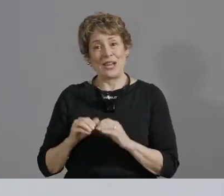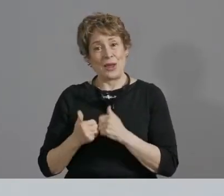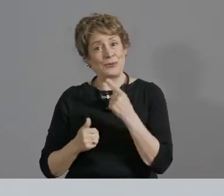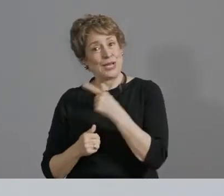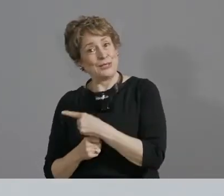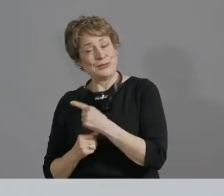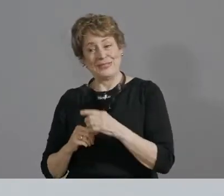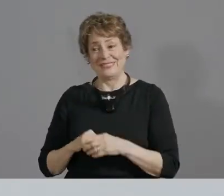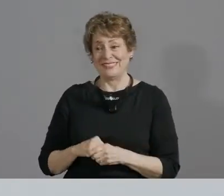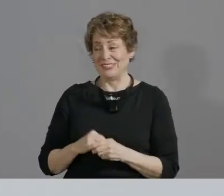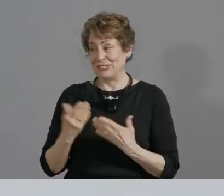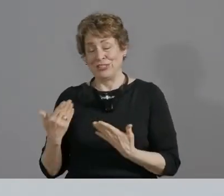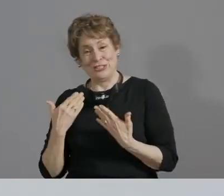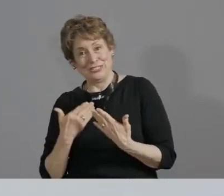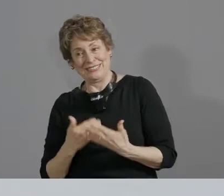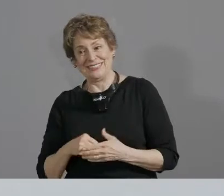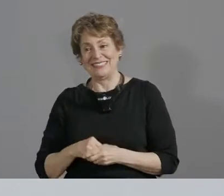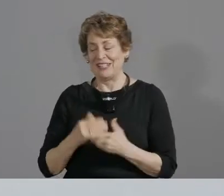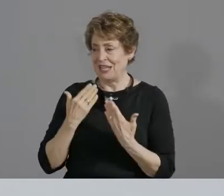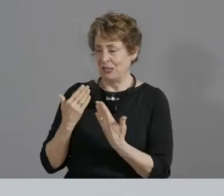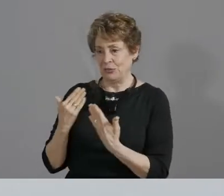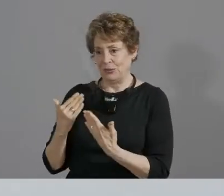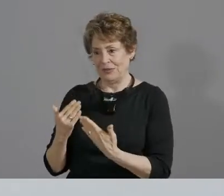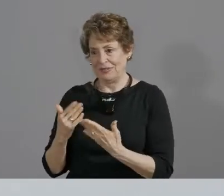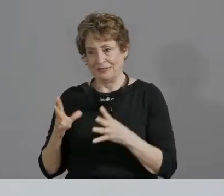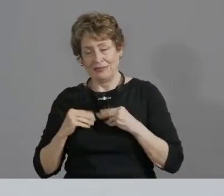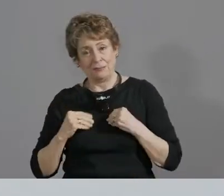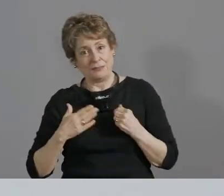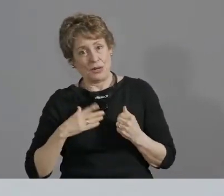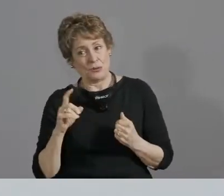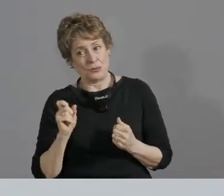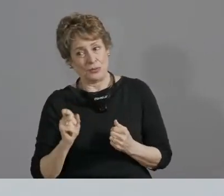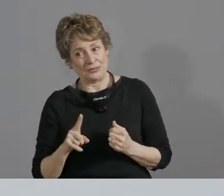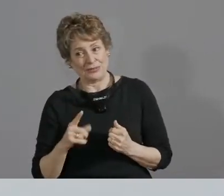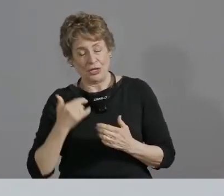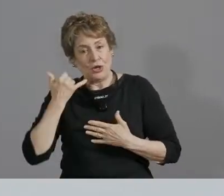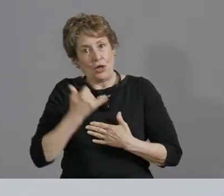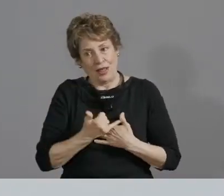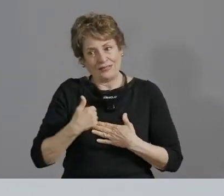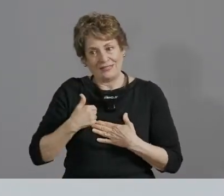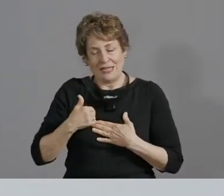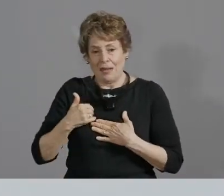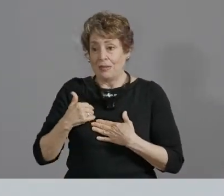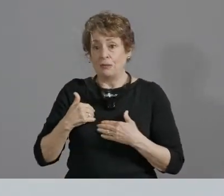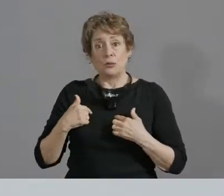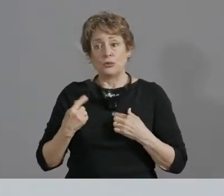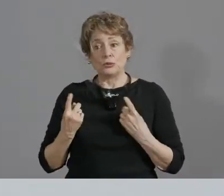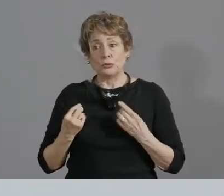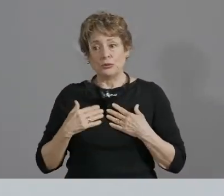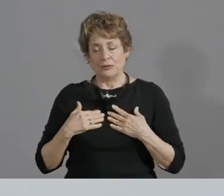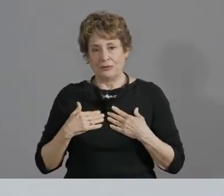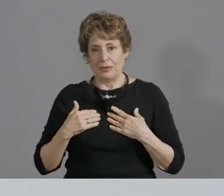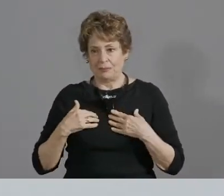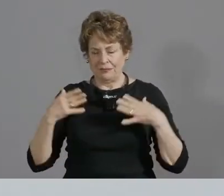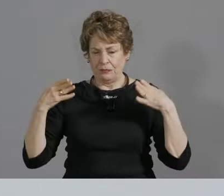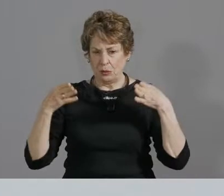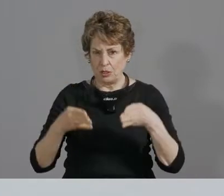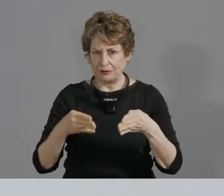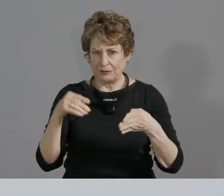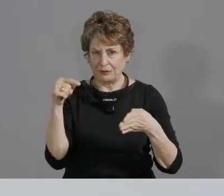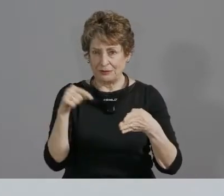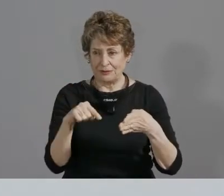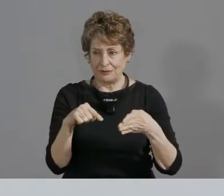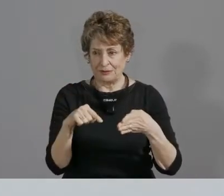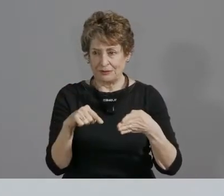you today? Good, thank you. Thank you for taking my call. So I'm focusing in on the racial component of the